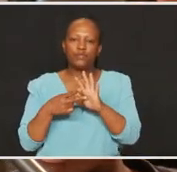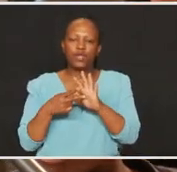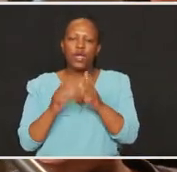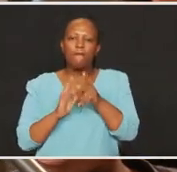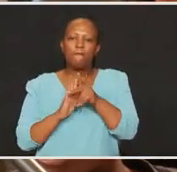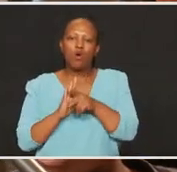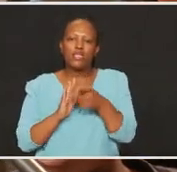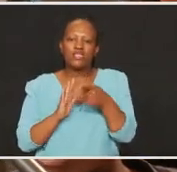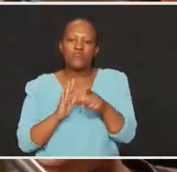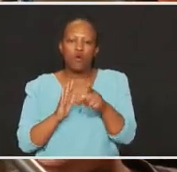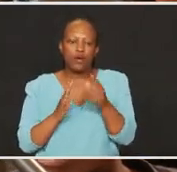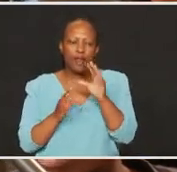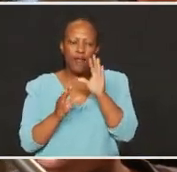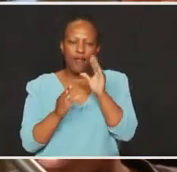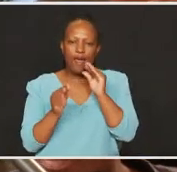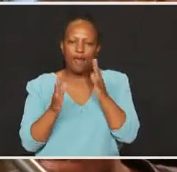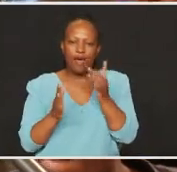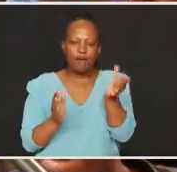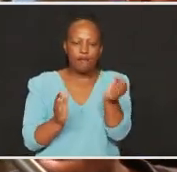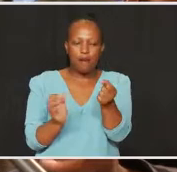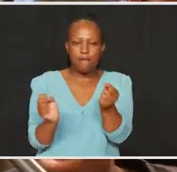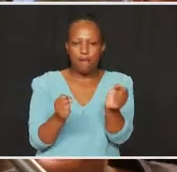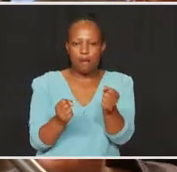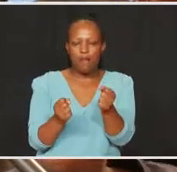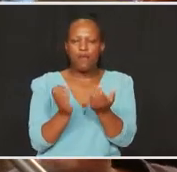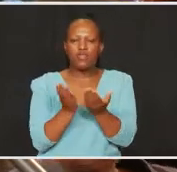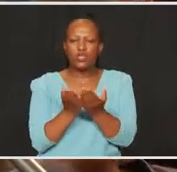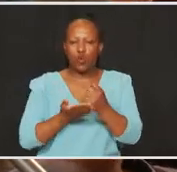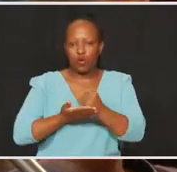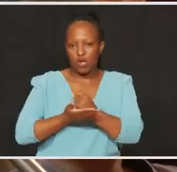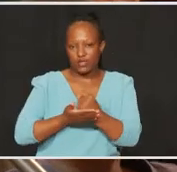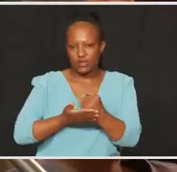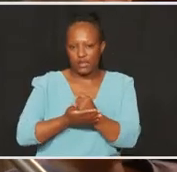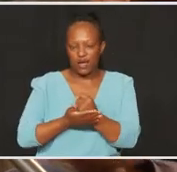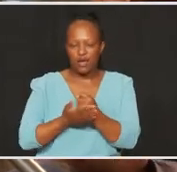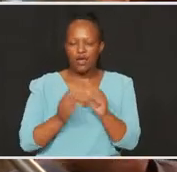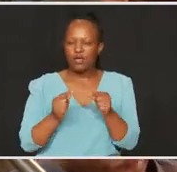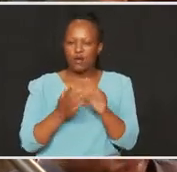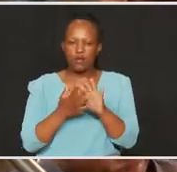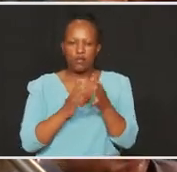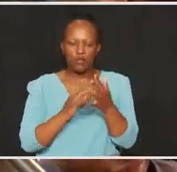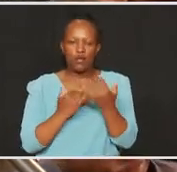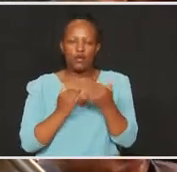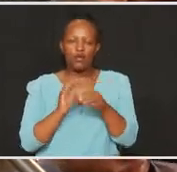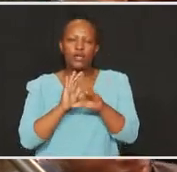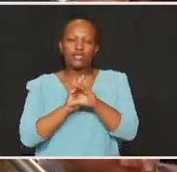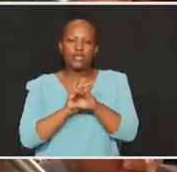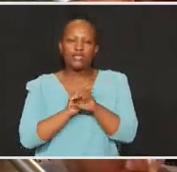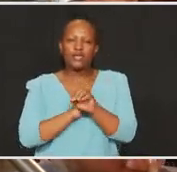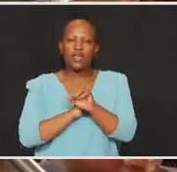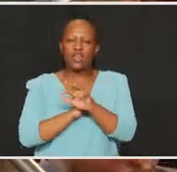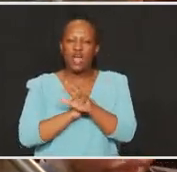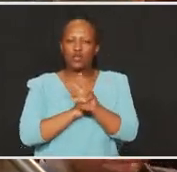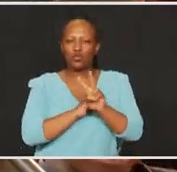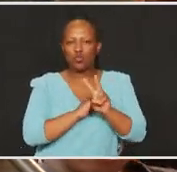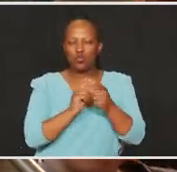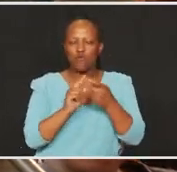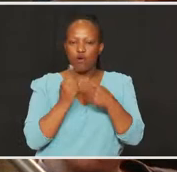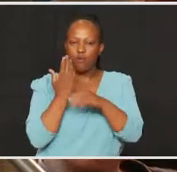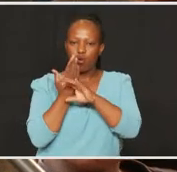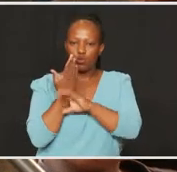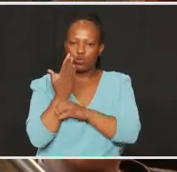stumbling block it must be guided by the Constitution therefore section 29 2 of The Constitution states that